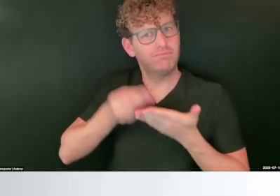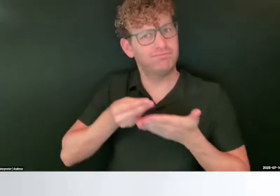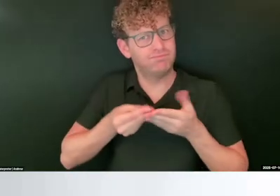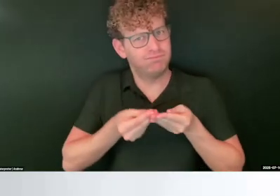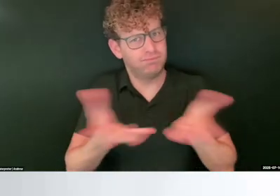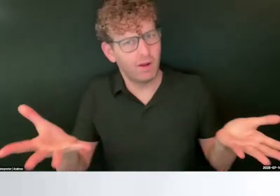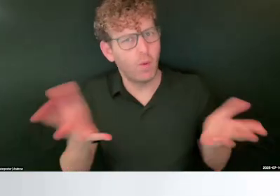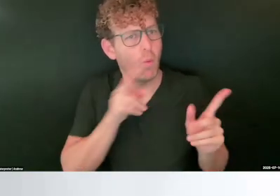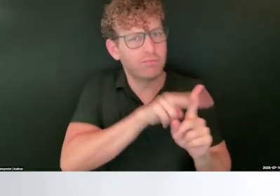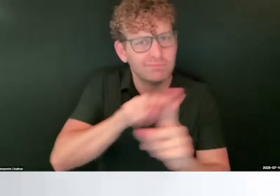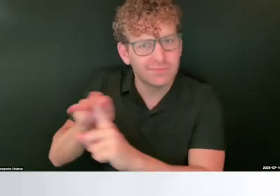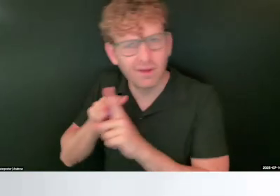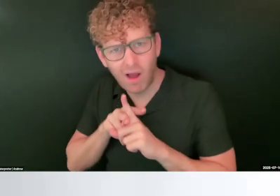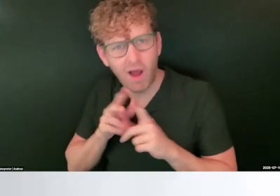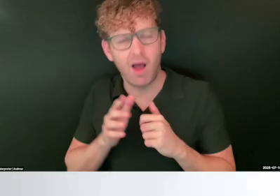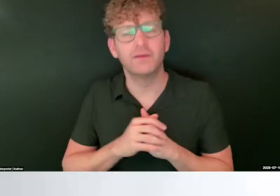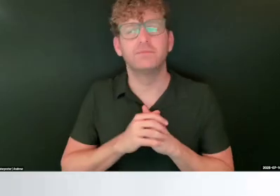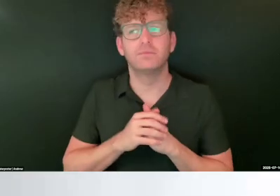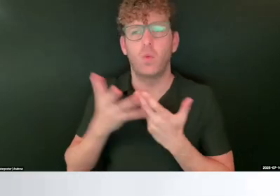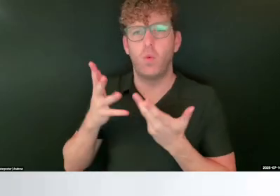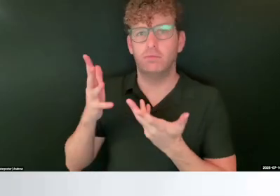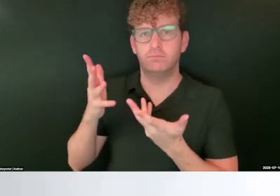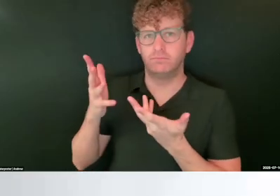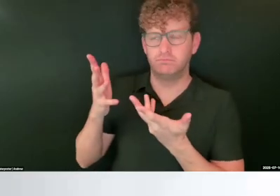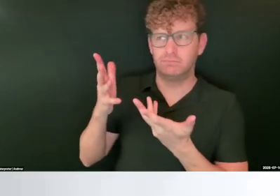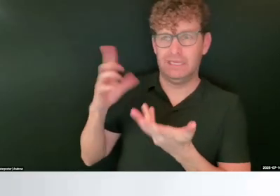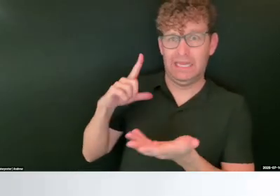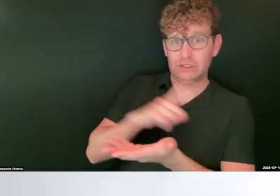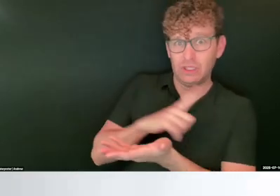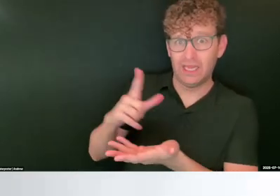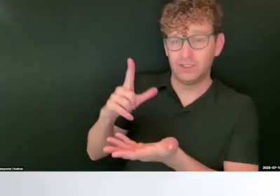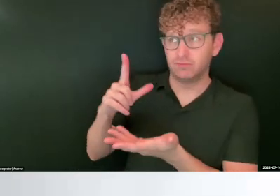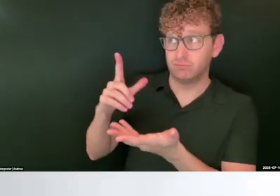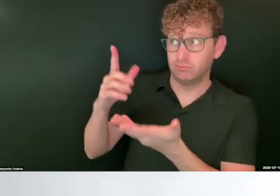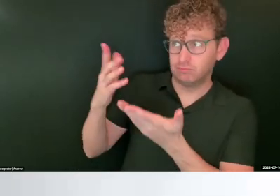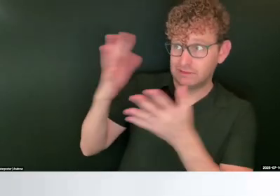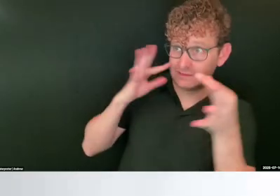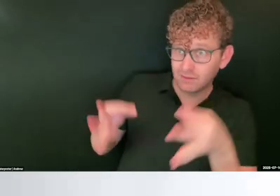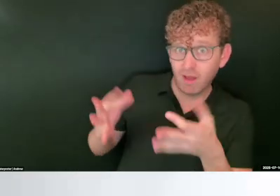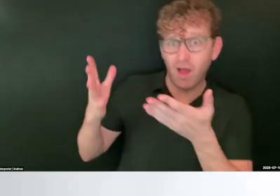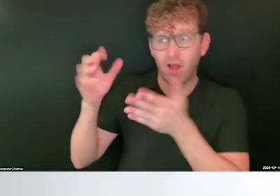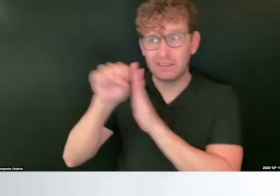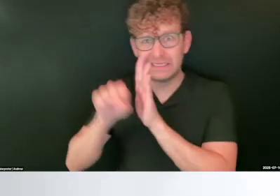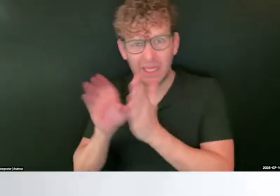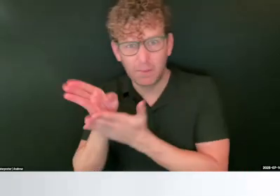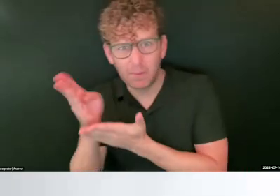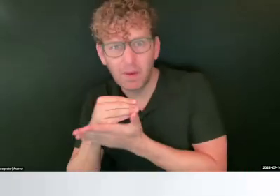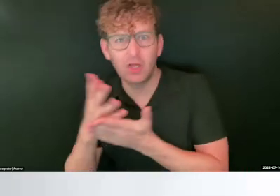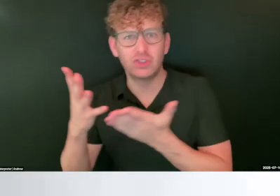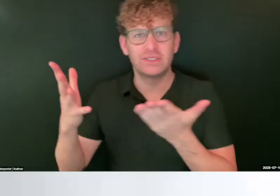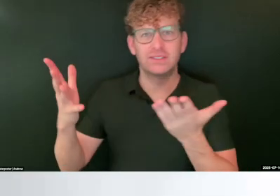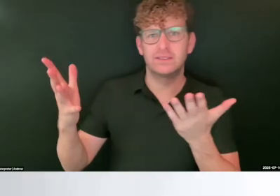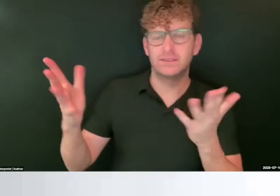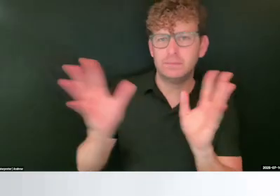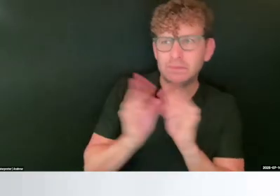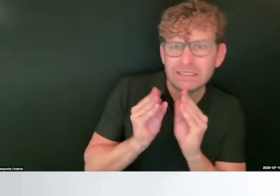funds appropriated or designated to it by the legislature annually through the state budget. Through the plan, CARB staff aim